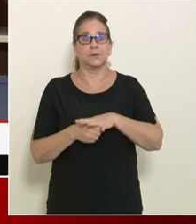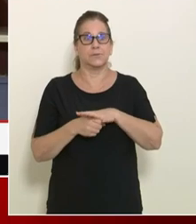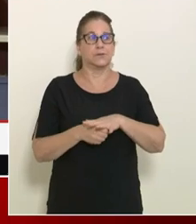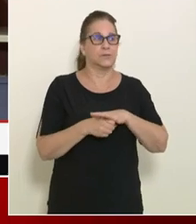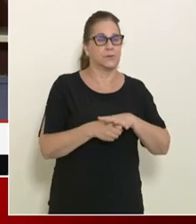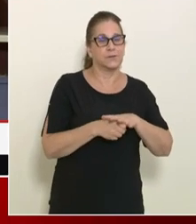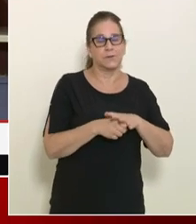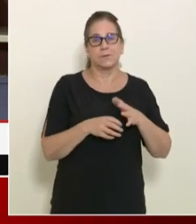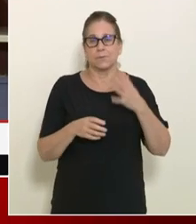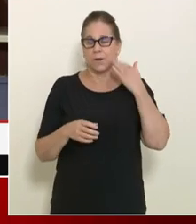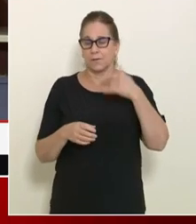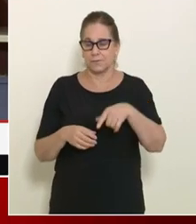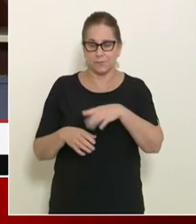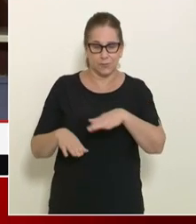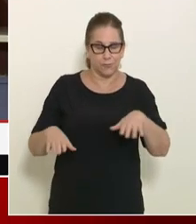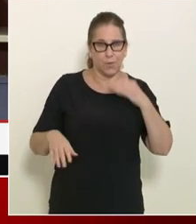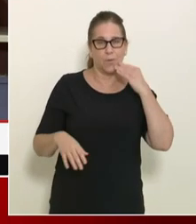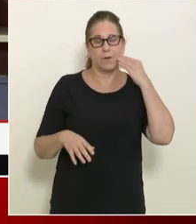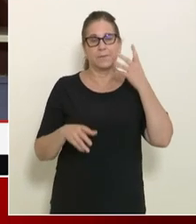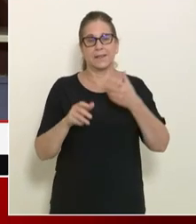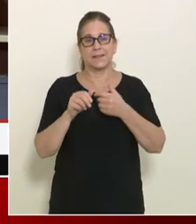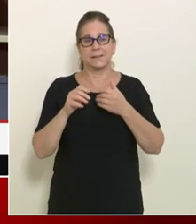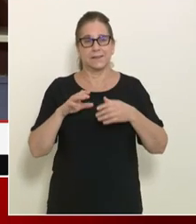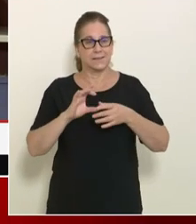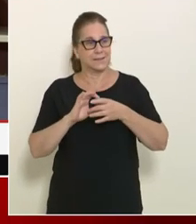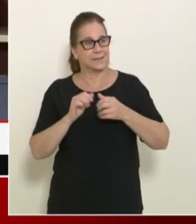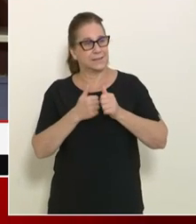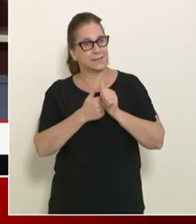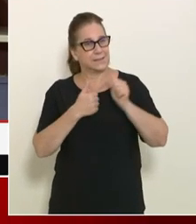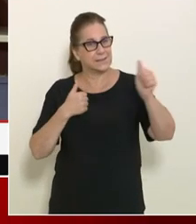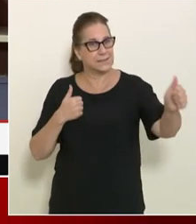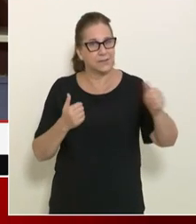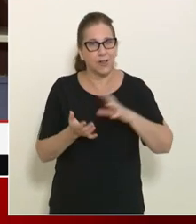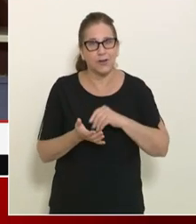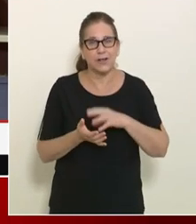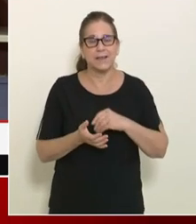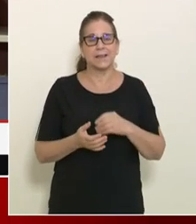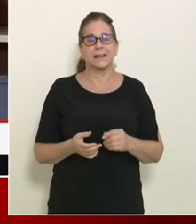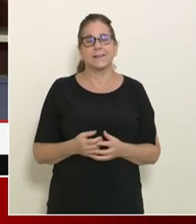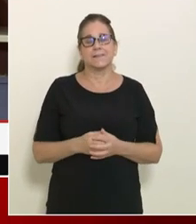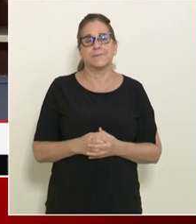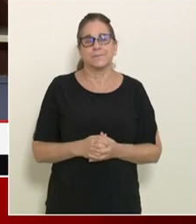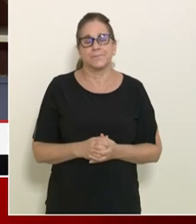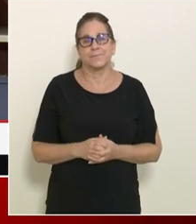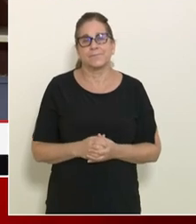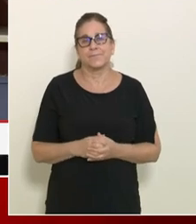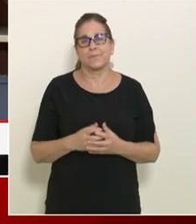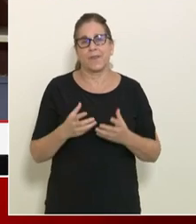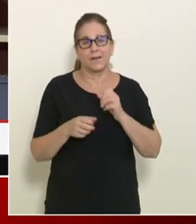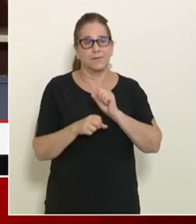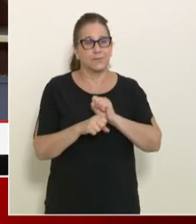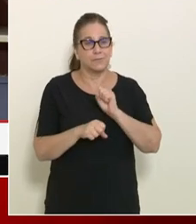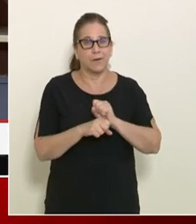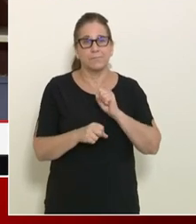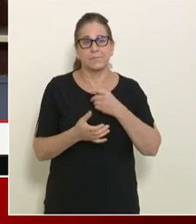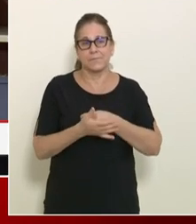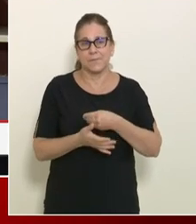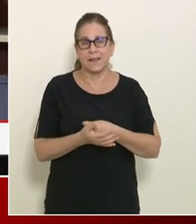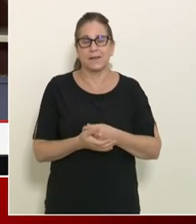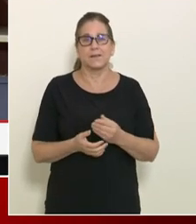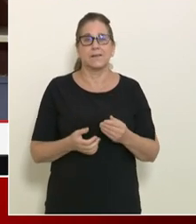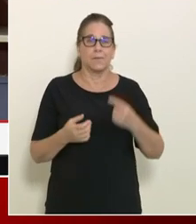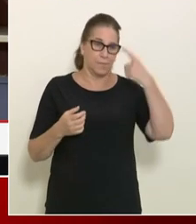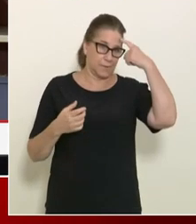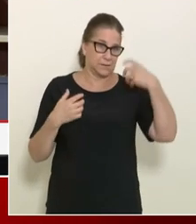of being sequestered for many months with their families. This effort is focused on promoting mental wellness for the